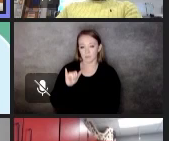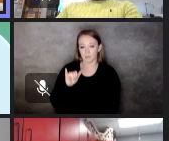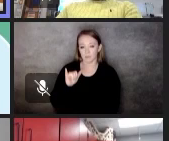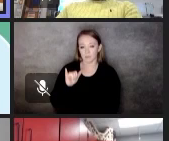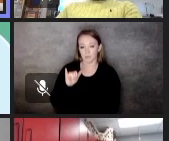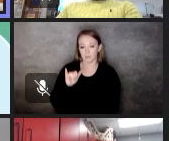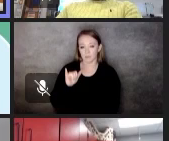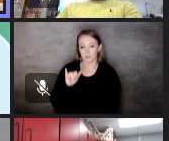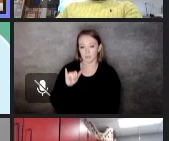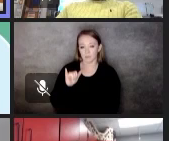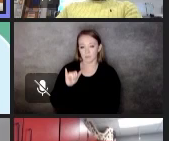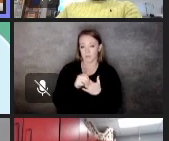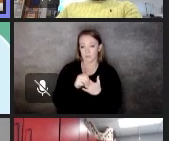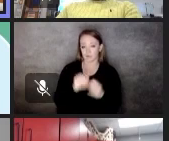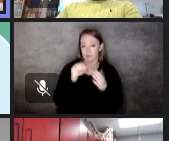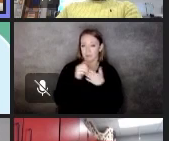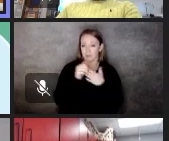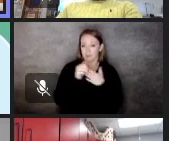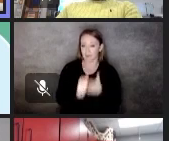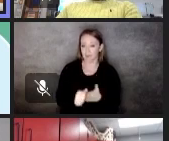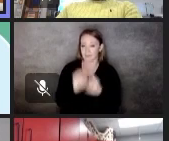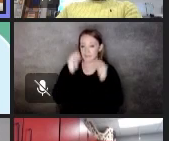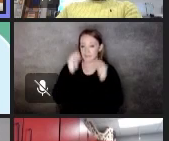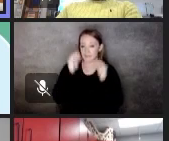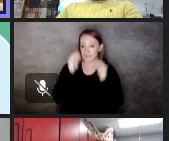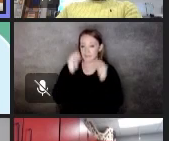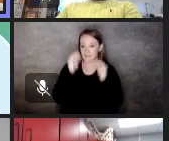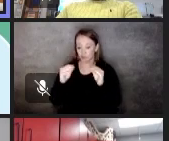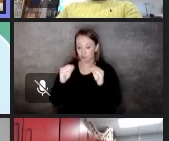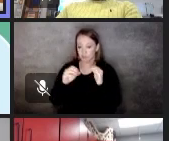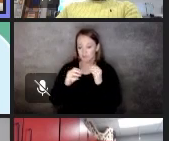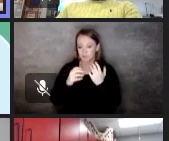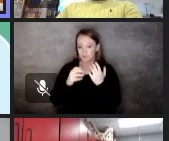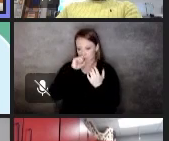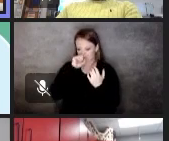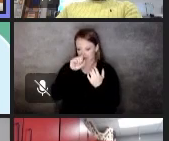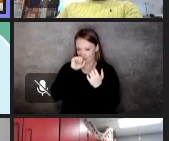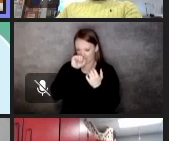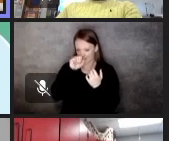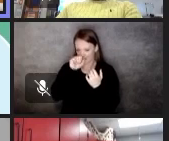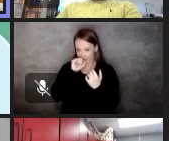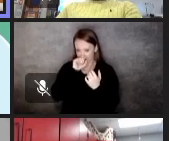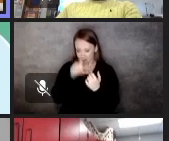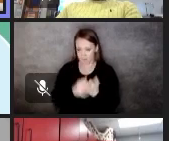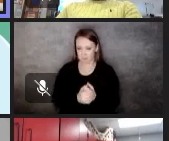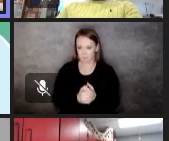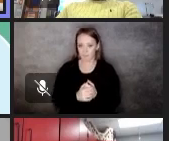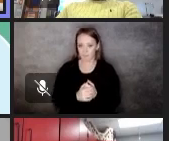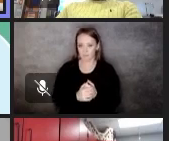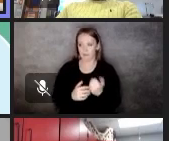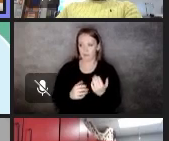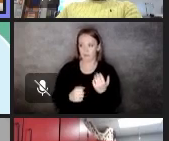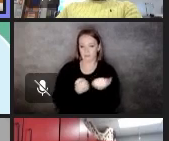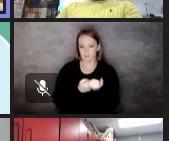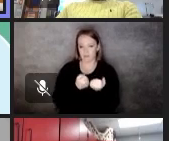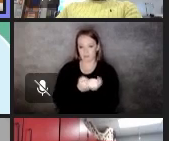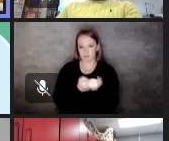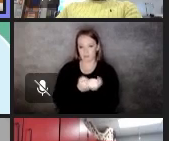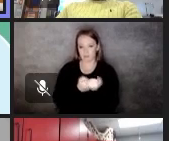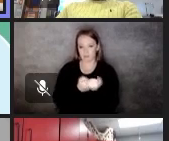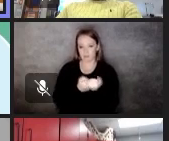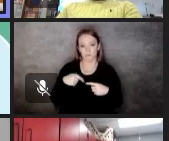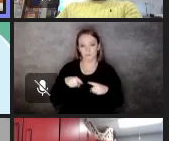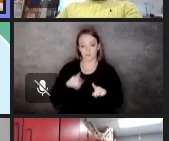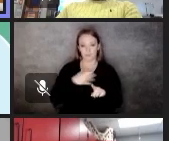lead, teach, and advocate. So during my time here at KDE, I've had the opportunity to do a few things where I am